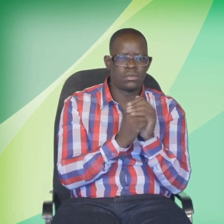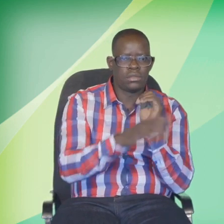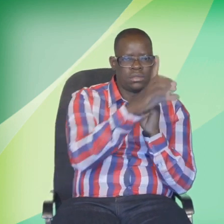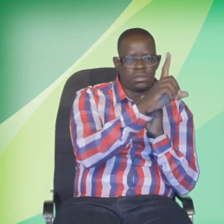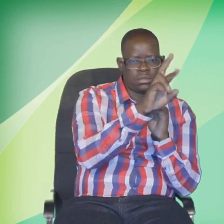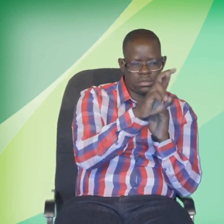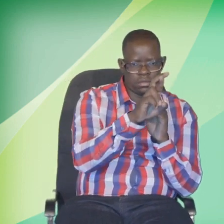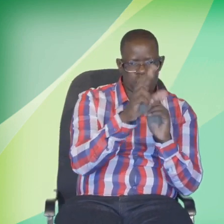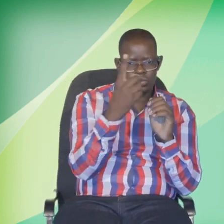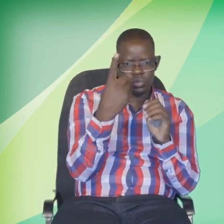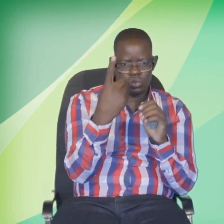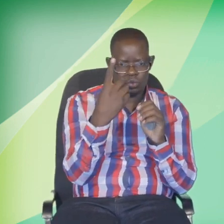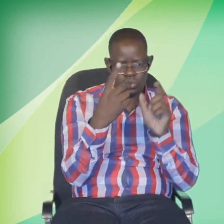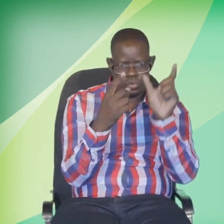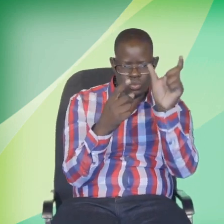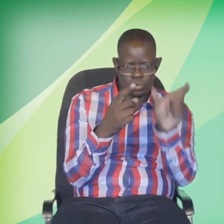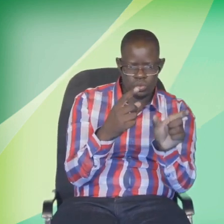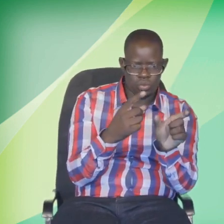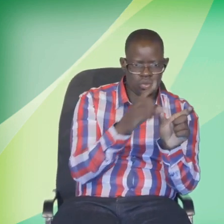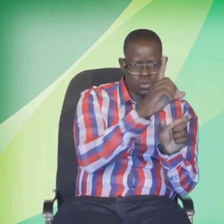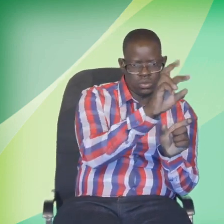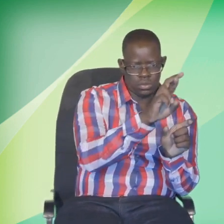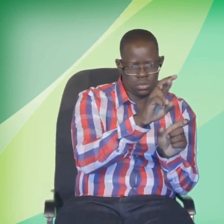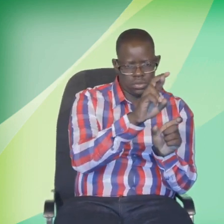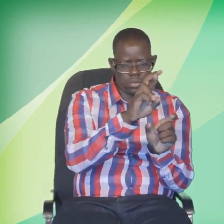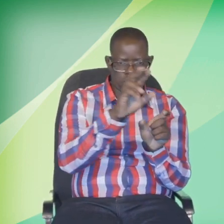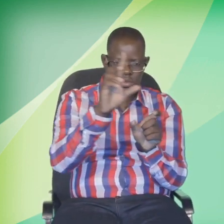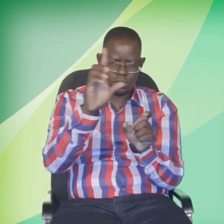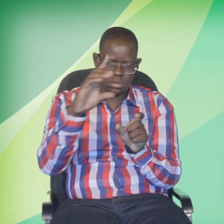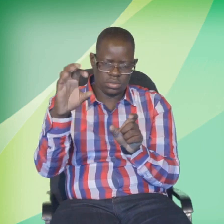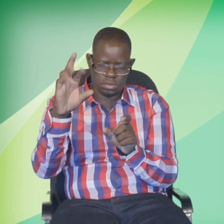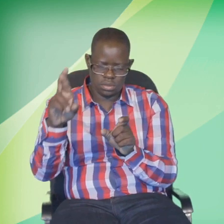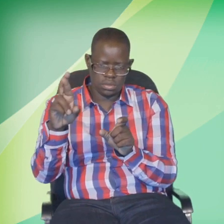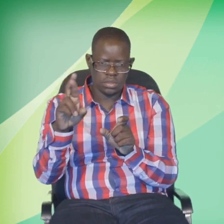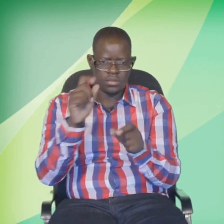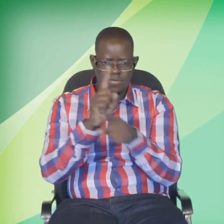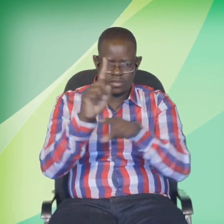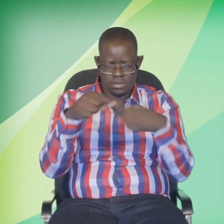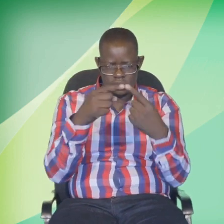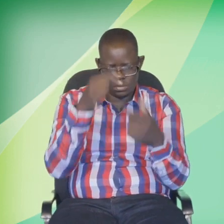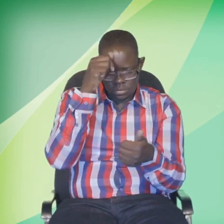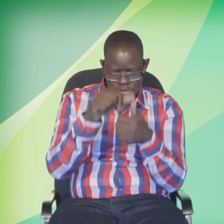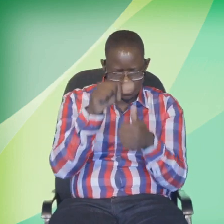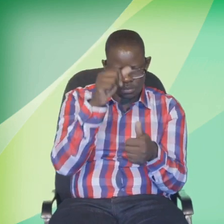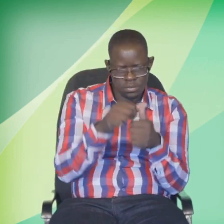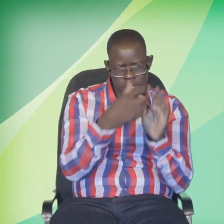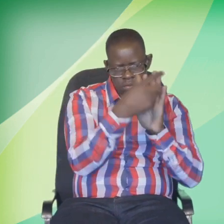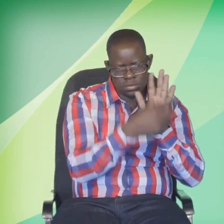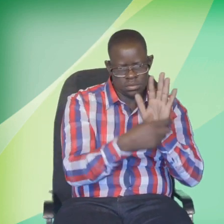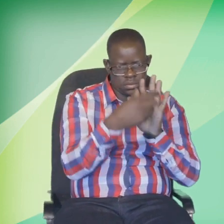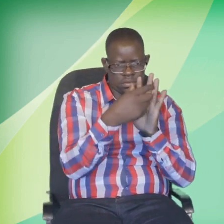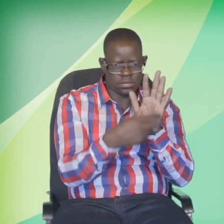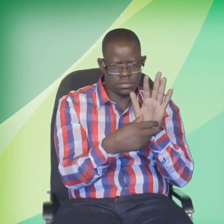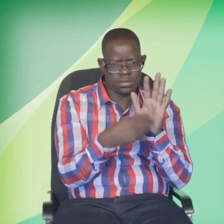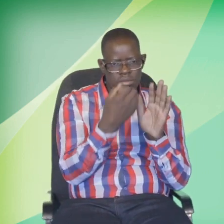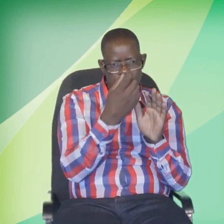control account has two sides, the debit side and credit side. And the first thing to remember is that we credit the creditors account